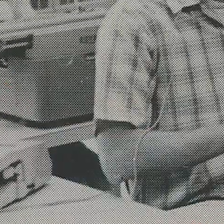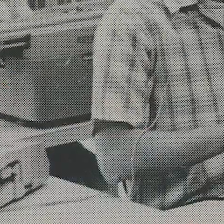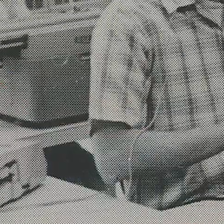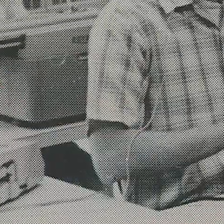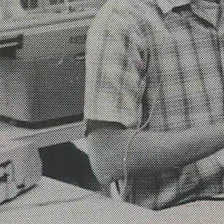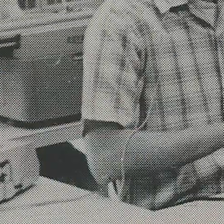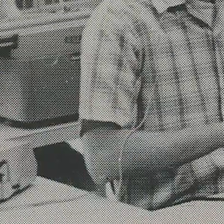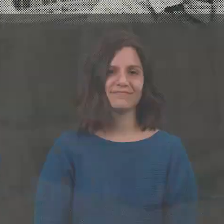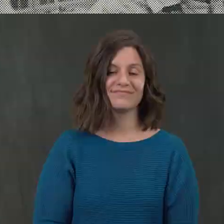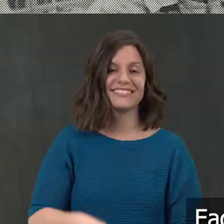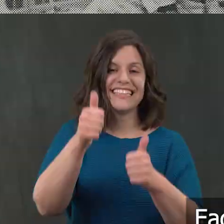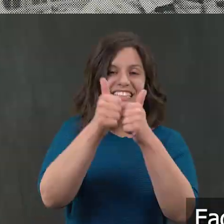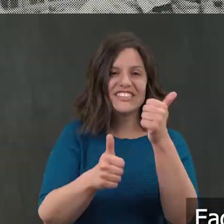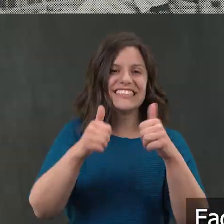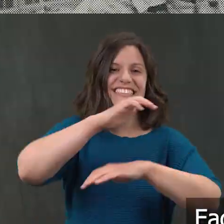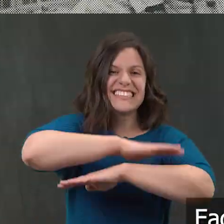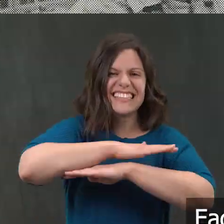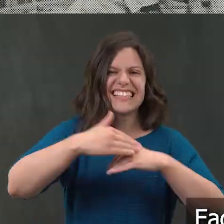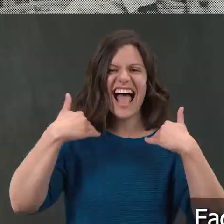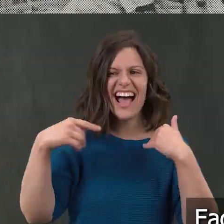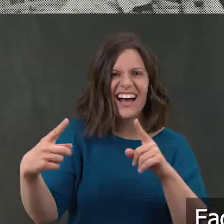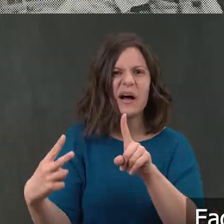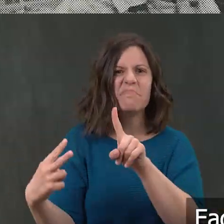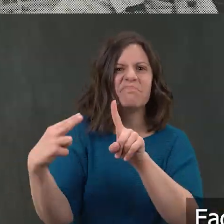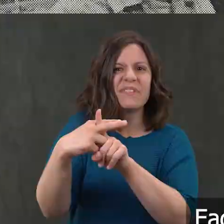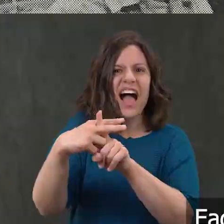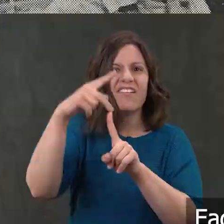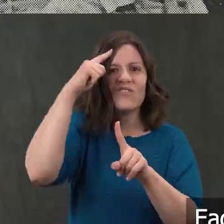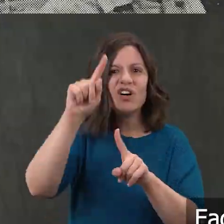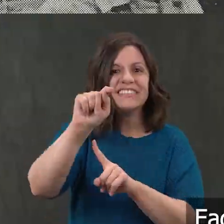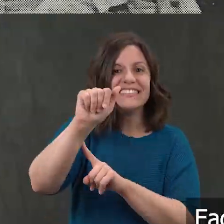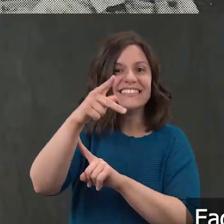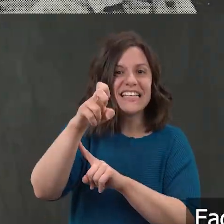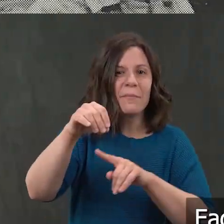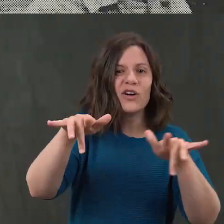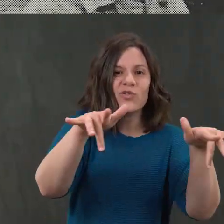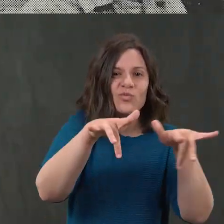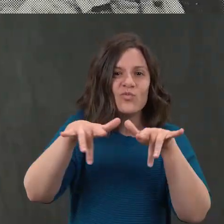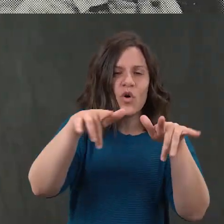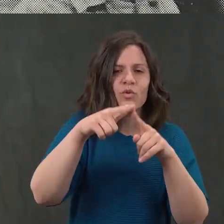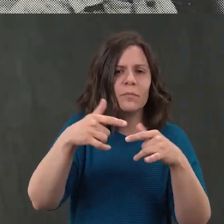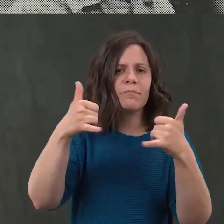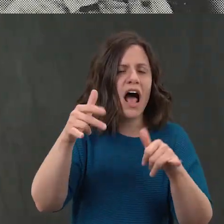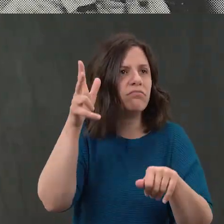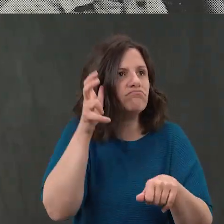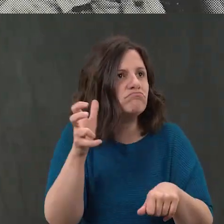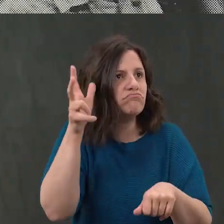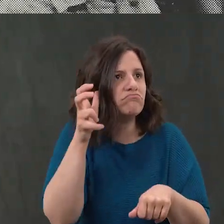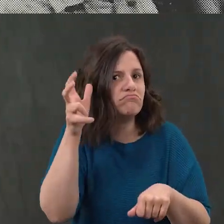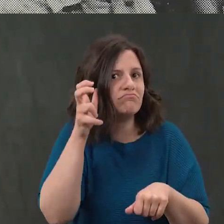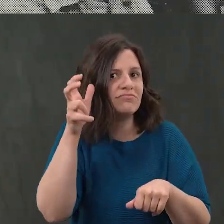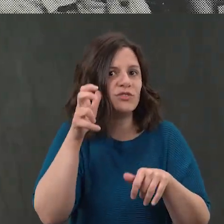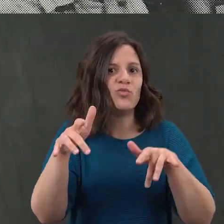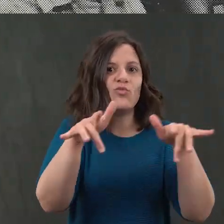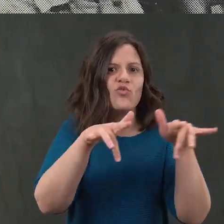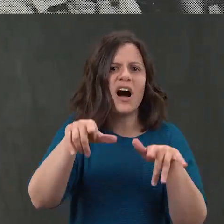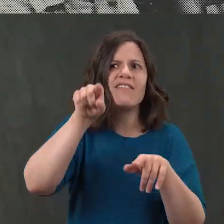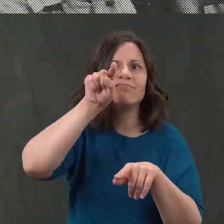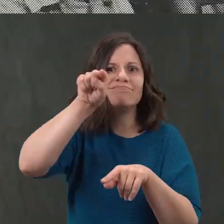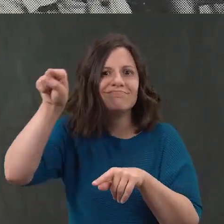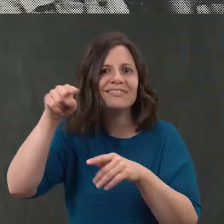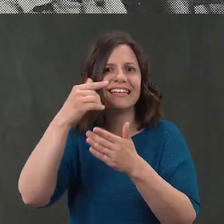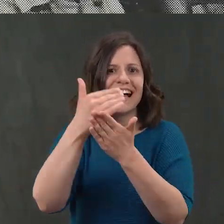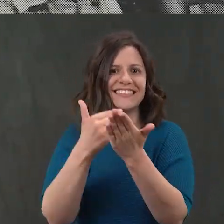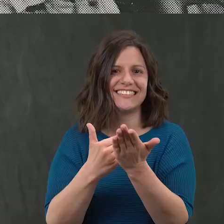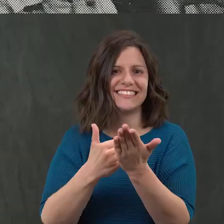at desks with large typewriters. Each desk had an outlet to plug in tape and record players to play recordings of individualized lessons.